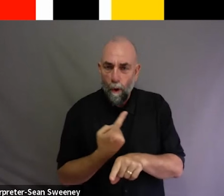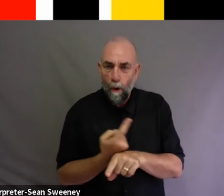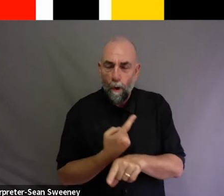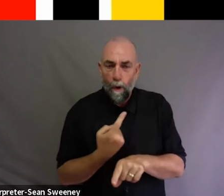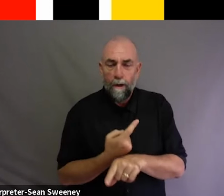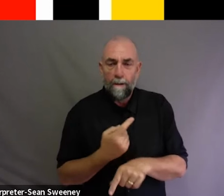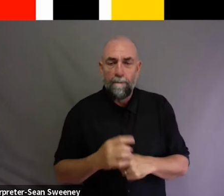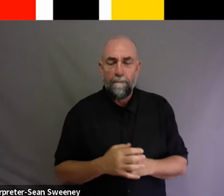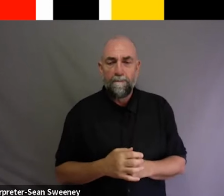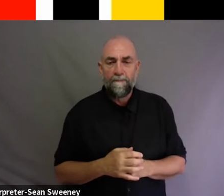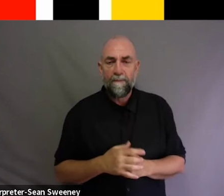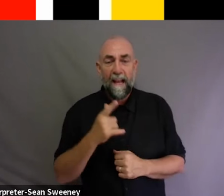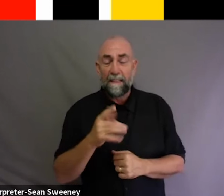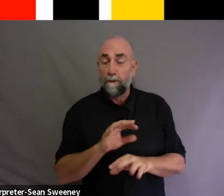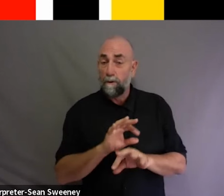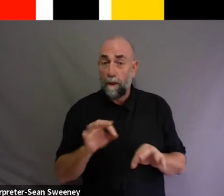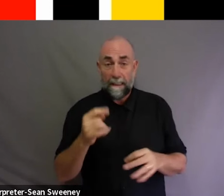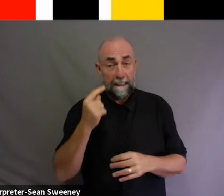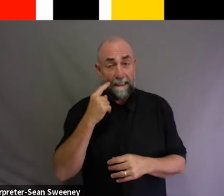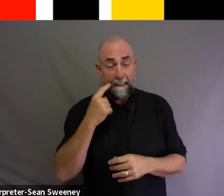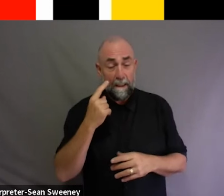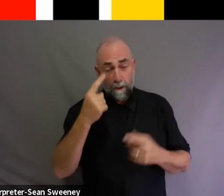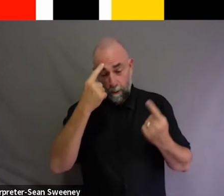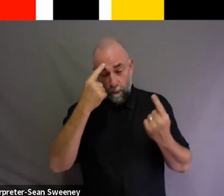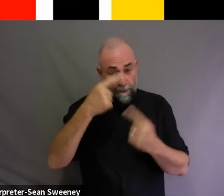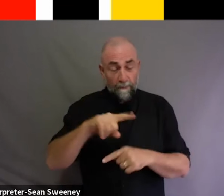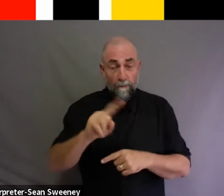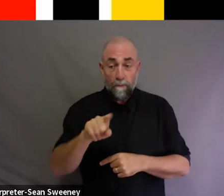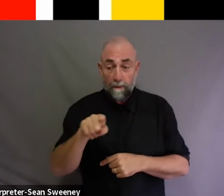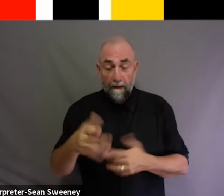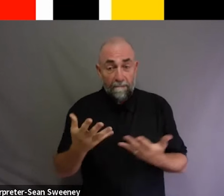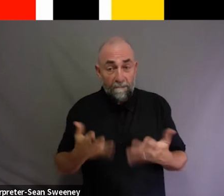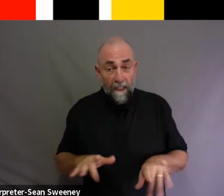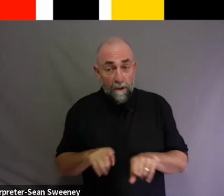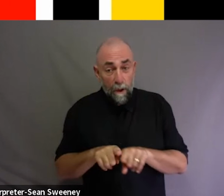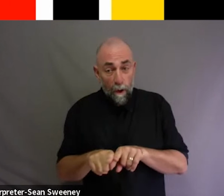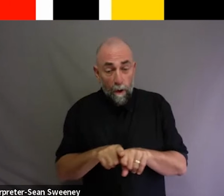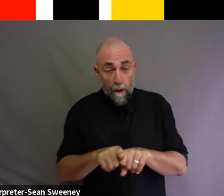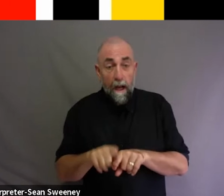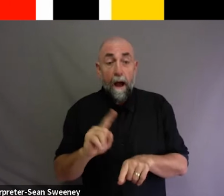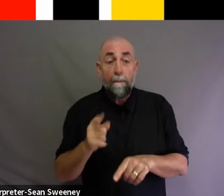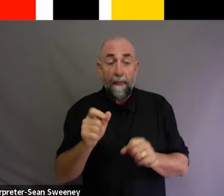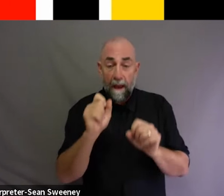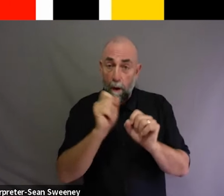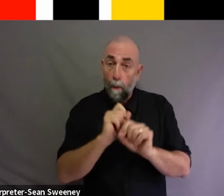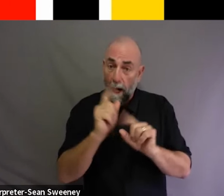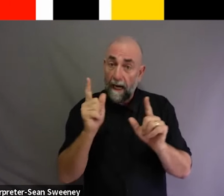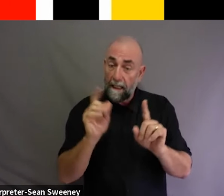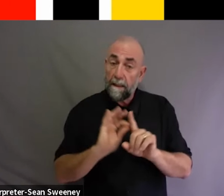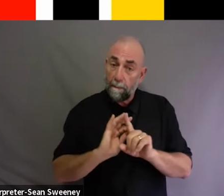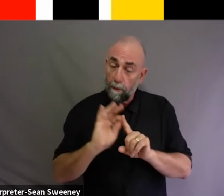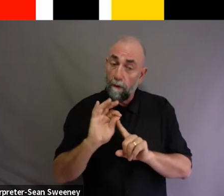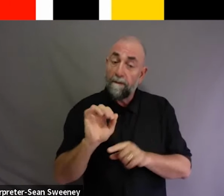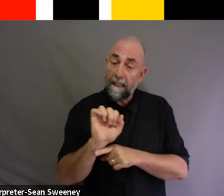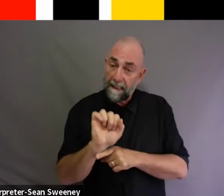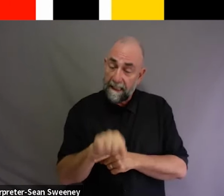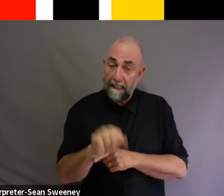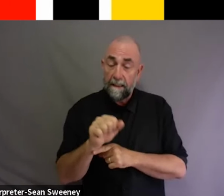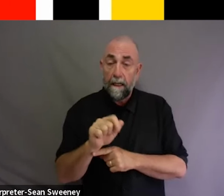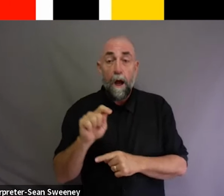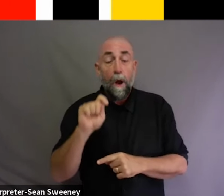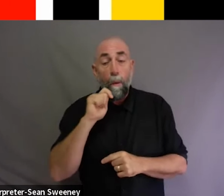It's not easy to measure what students have learnt from this. Their awareness has certainly improved, but whether, of course, it makes any difference down